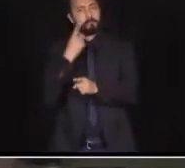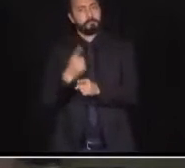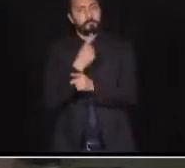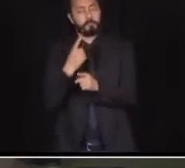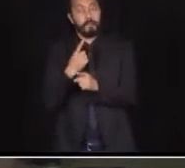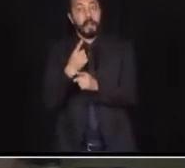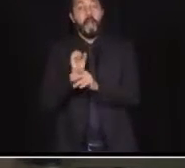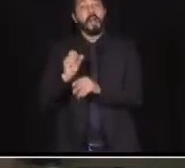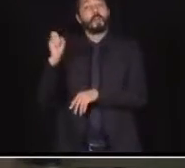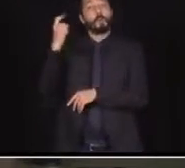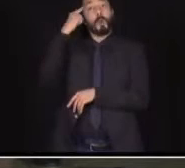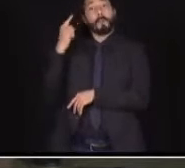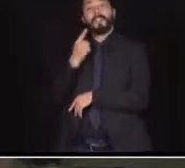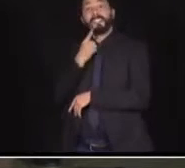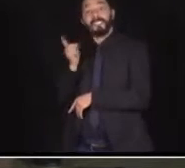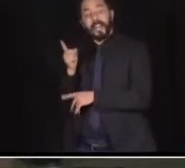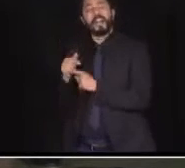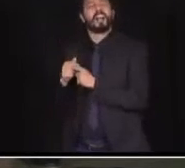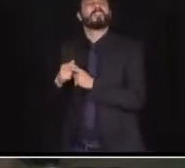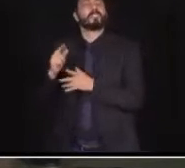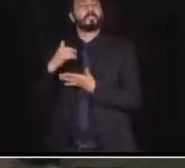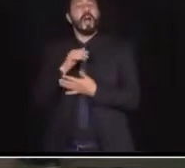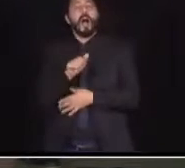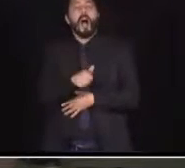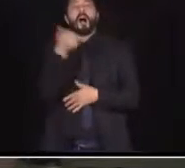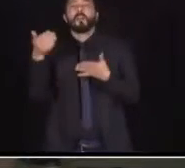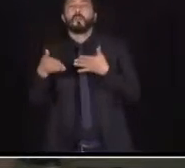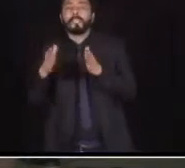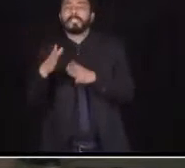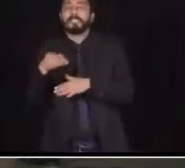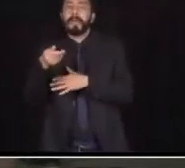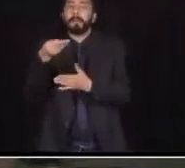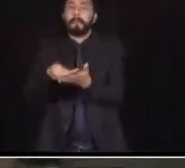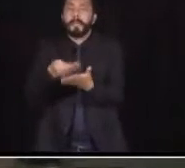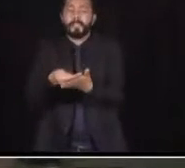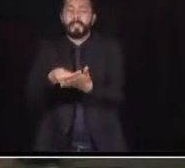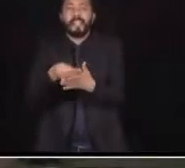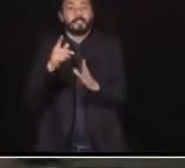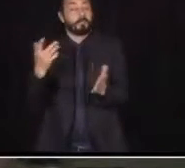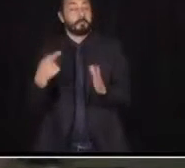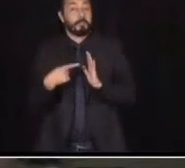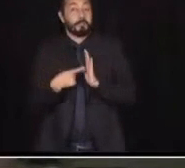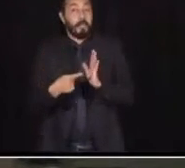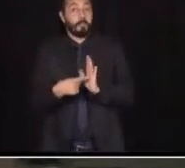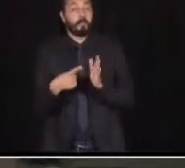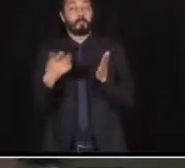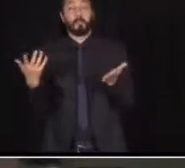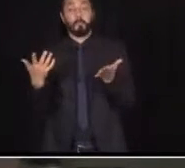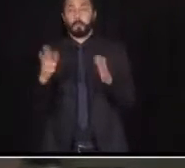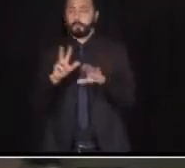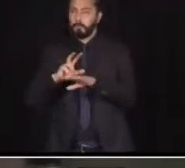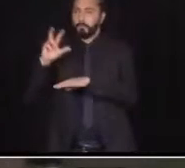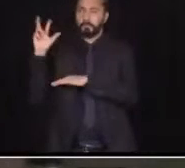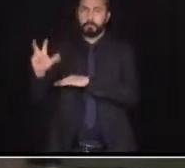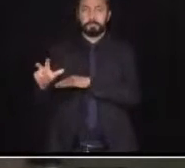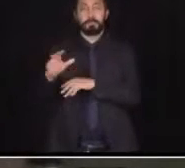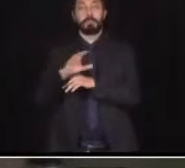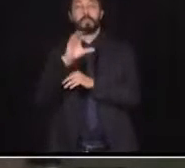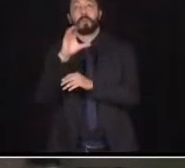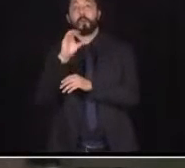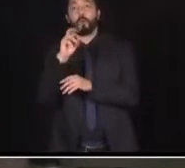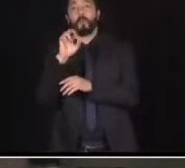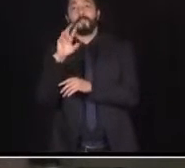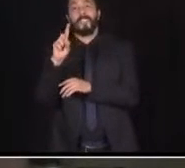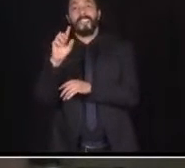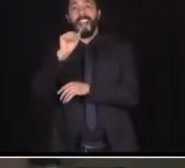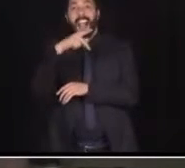other ways to spend money smartly. The COVID Alert app was a great example of something that was basically developed